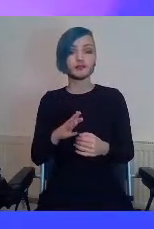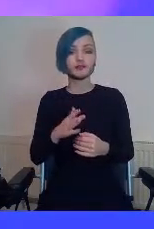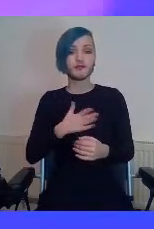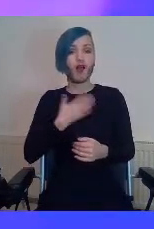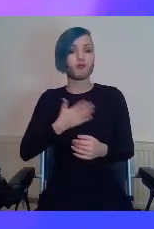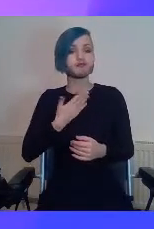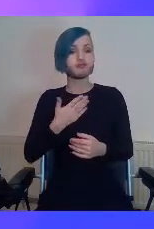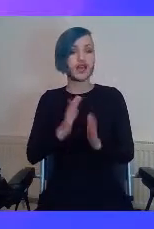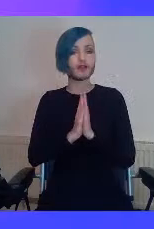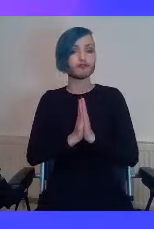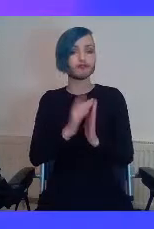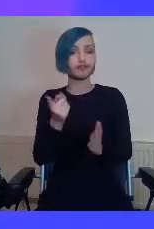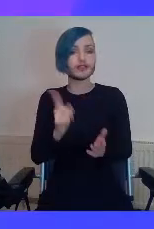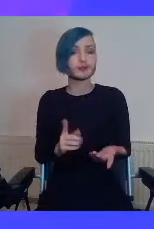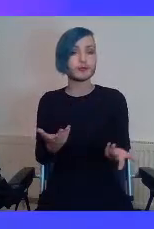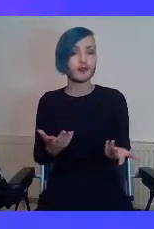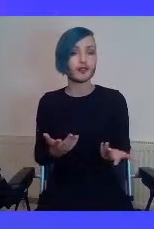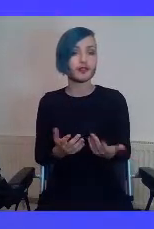Polish people.